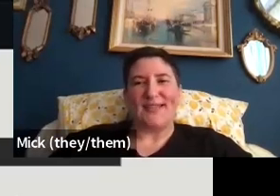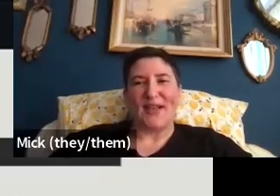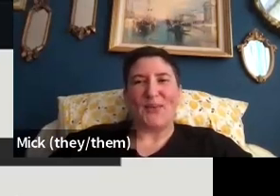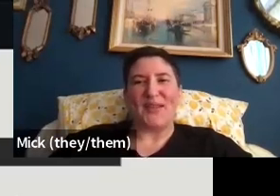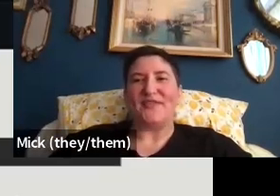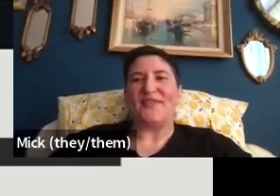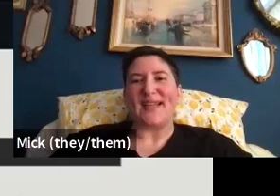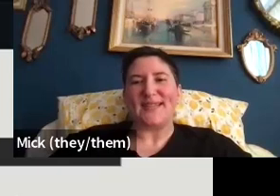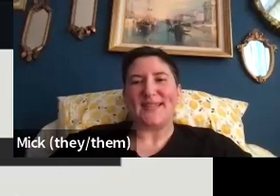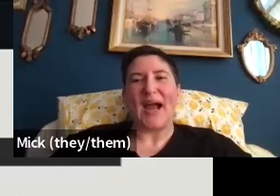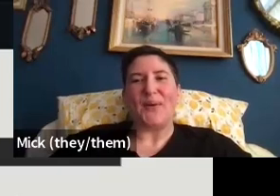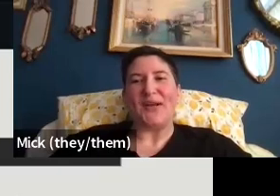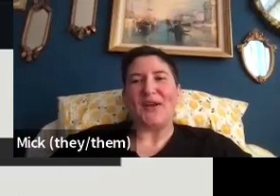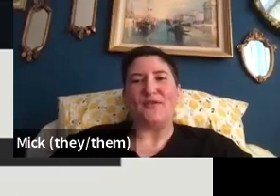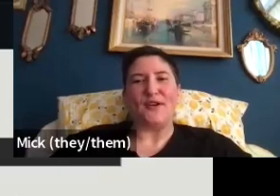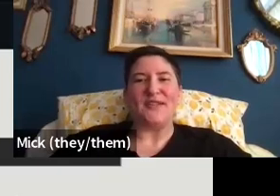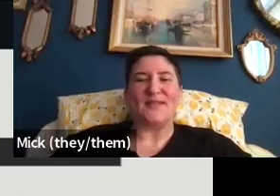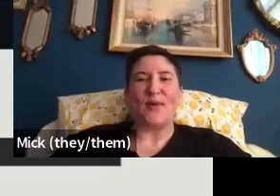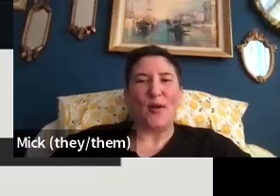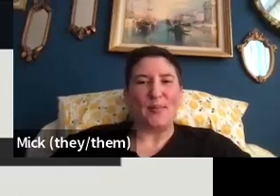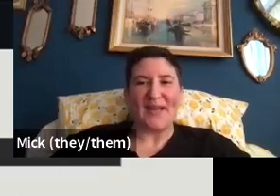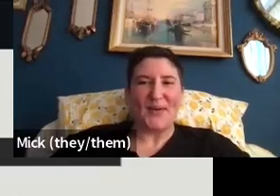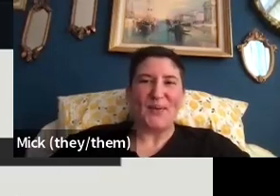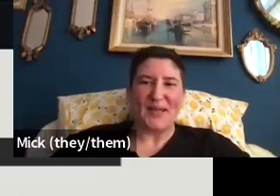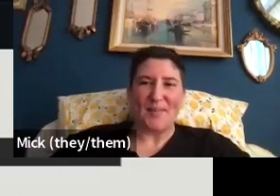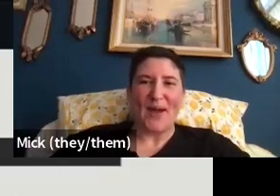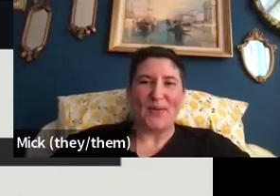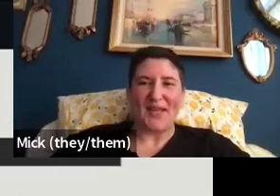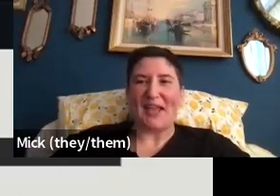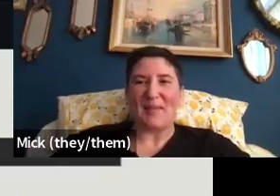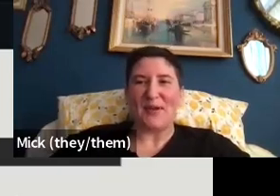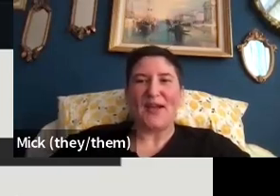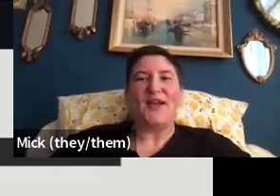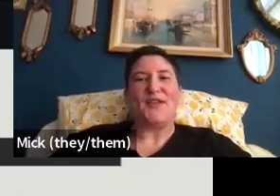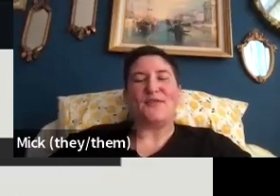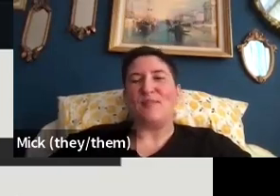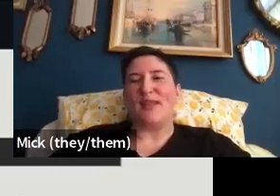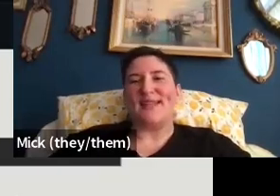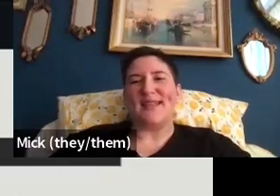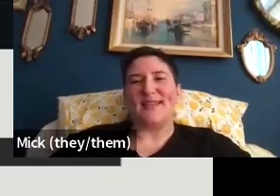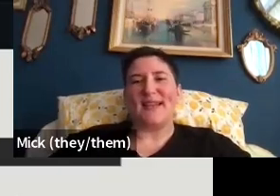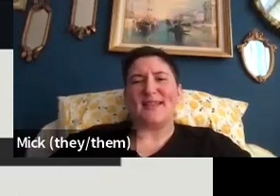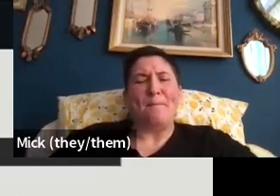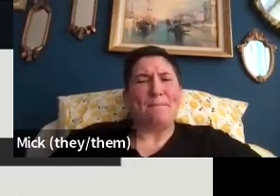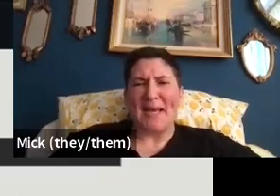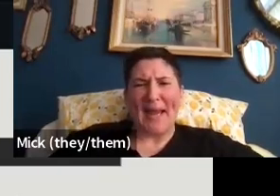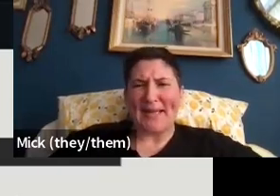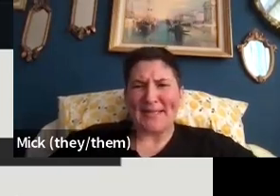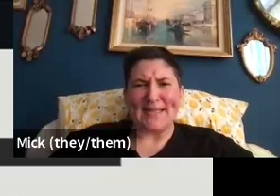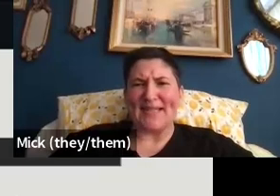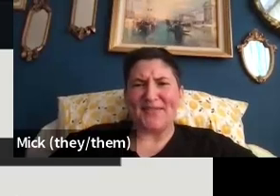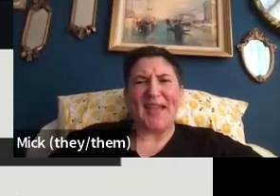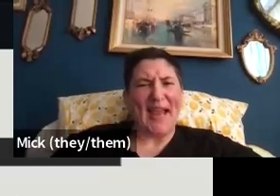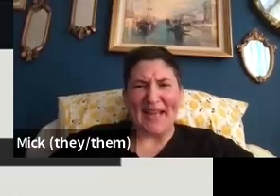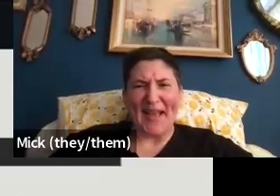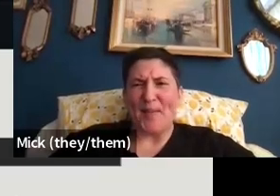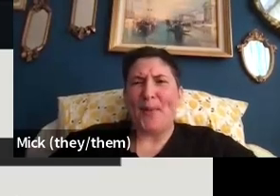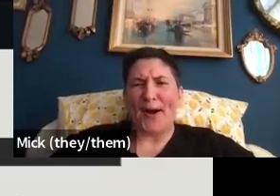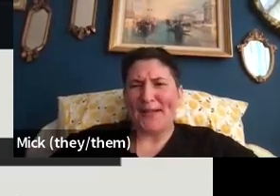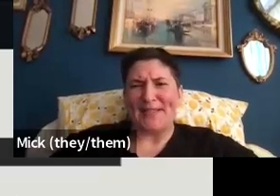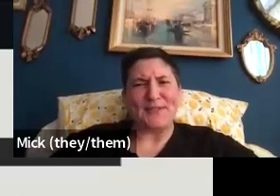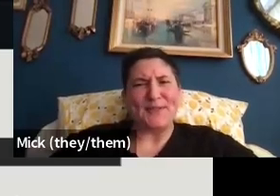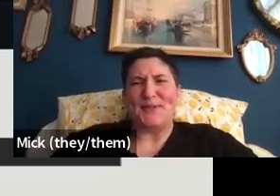And the next image shows a top-down view of the doctor who looks angry and a bit evil, and large text reads, because your